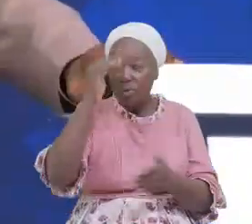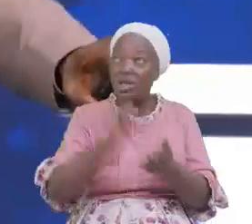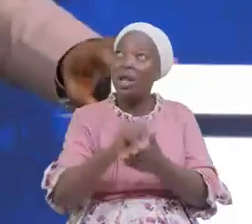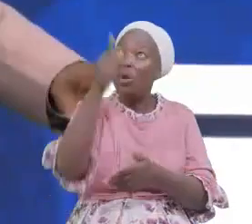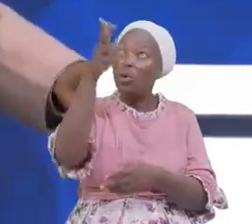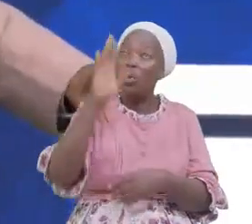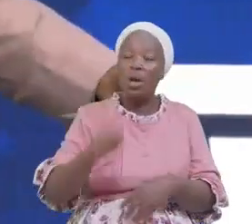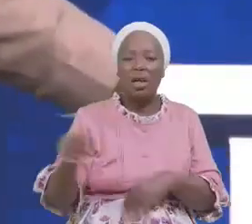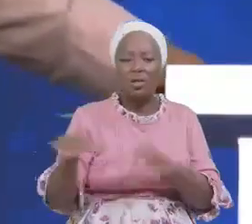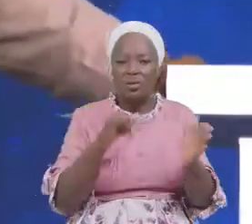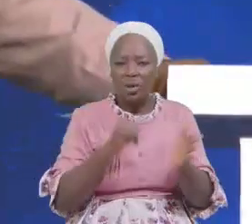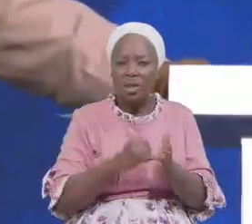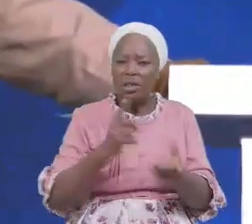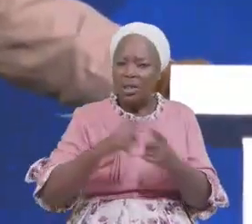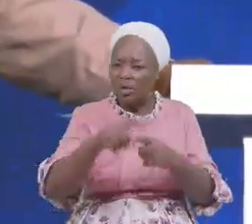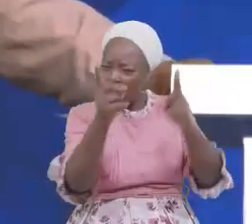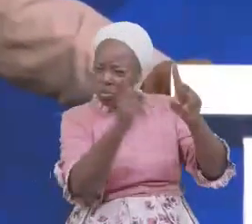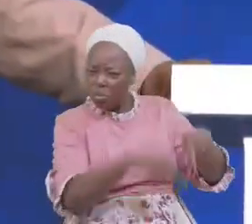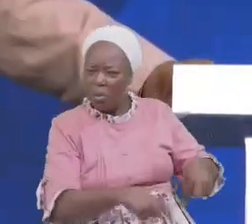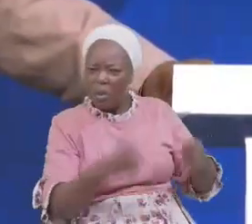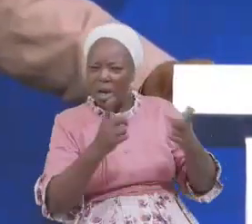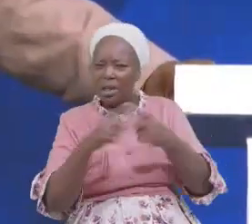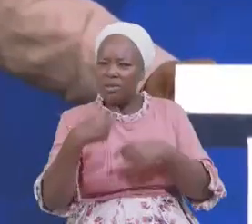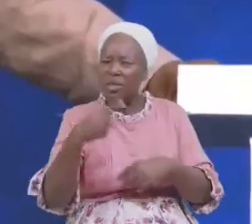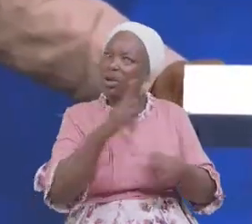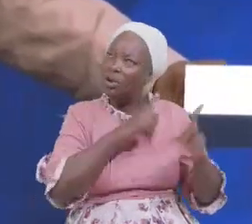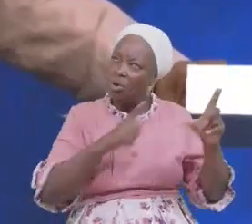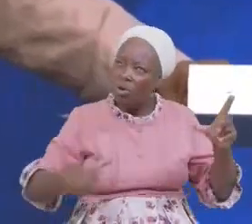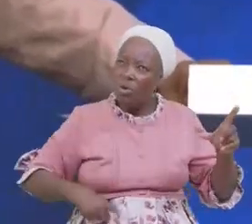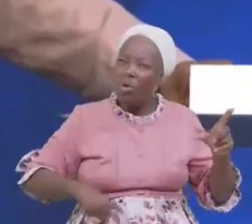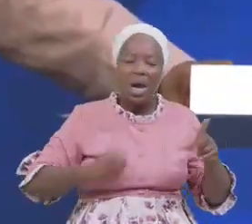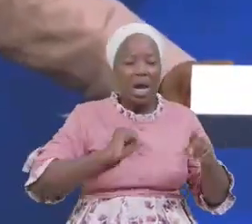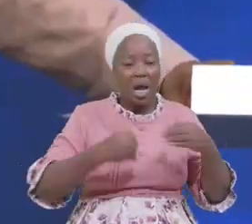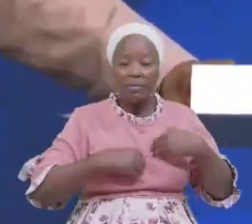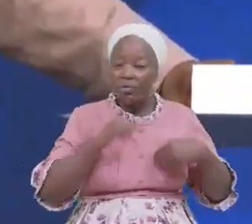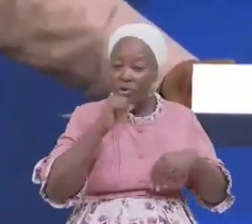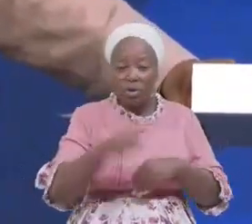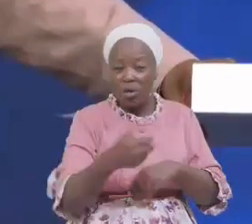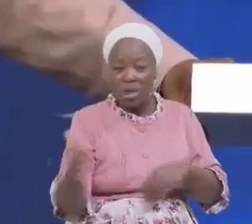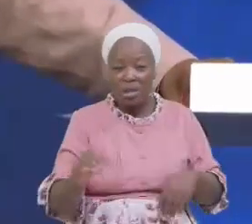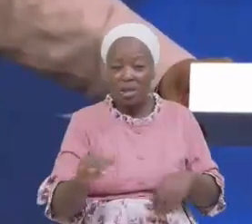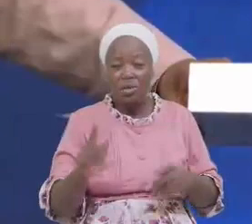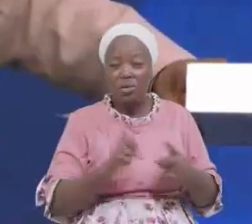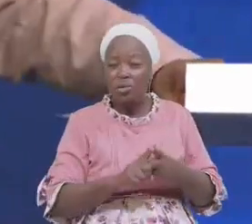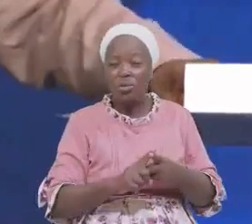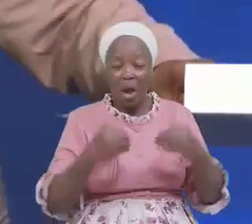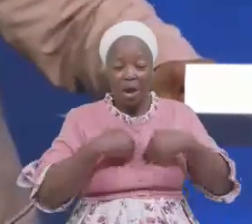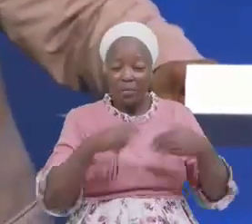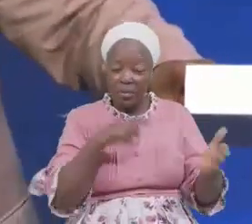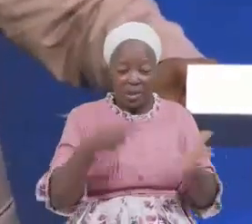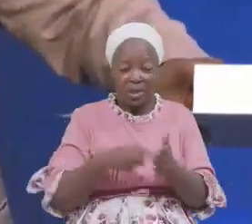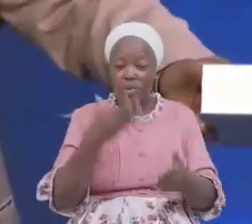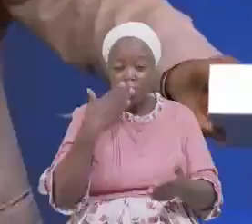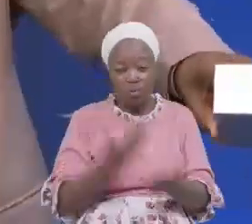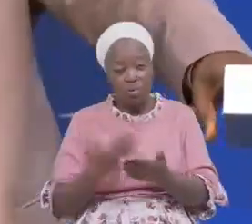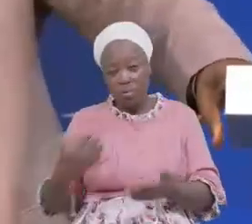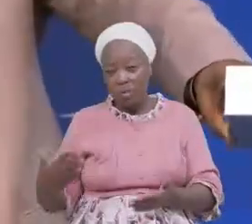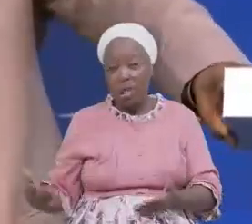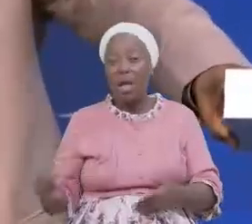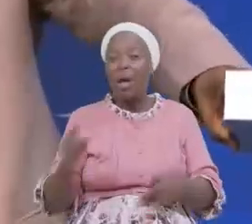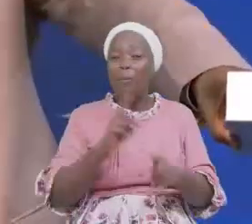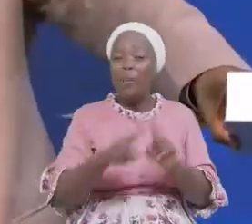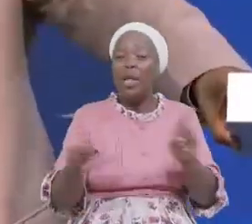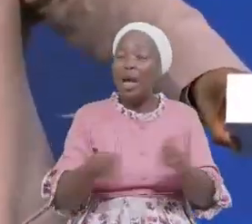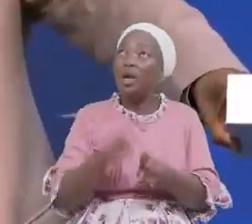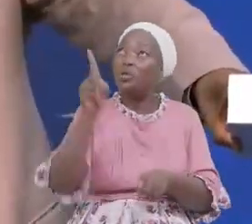it, and you come and you say, Lord, I've not done anything to merit any good thing, as you have done